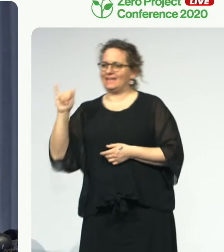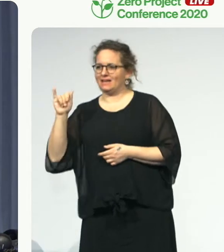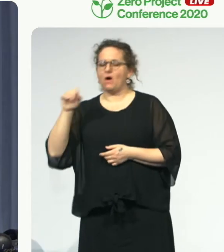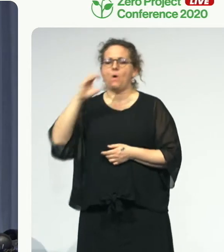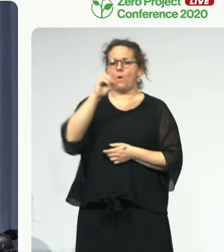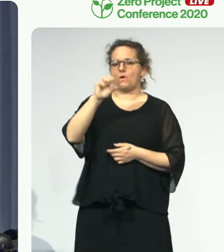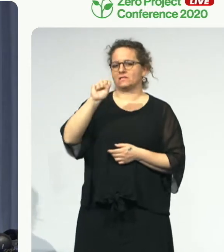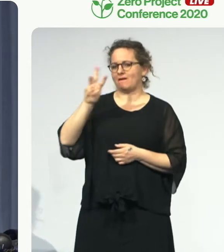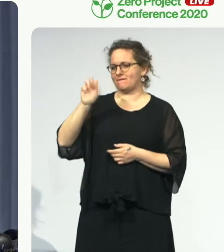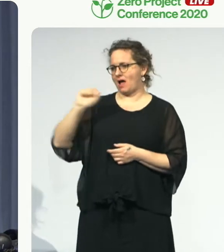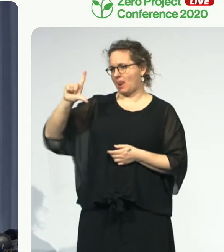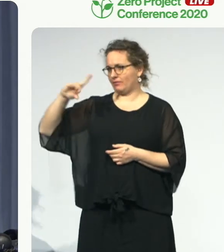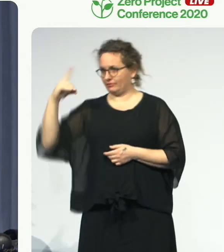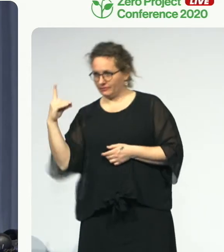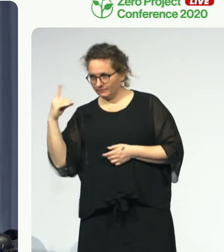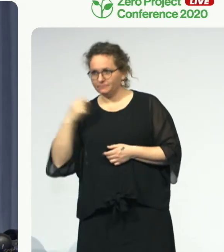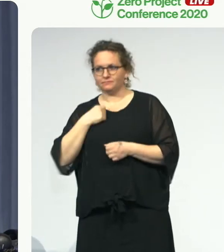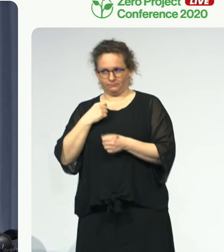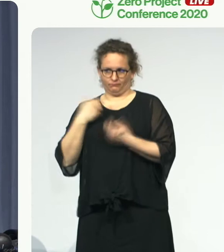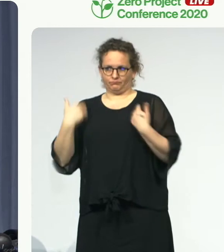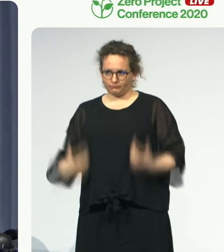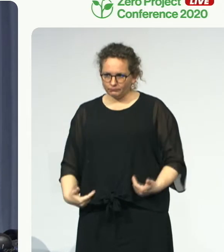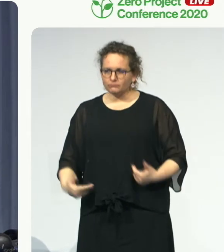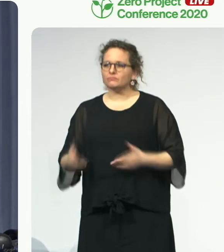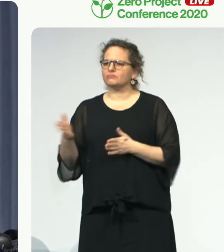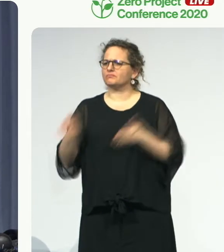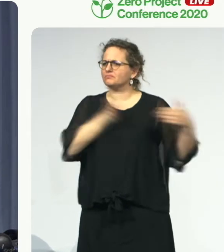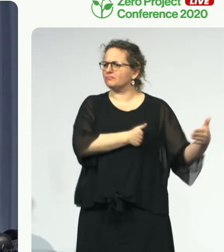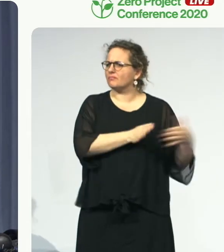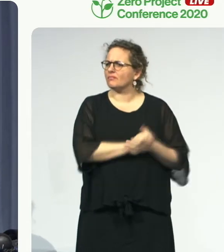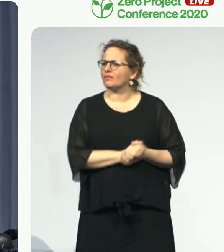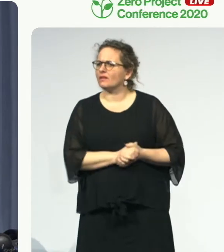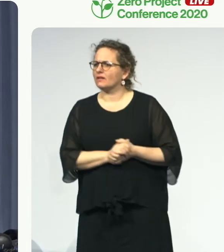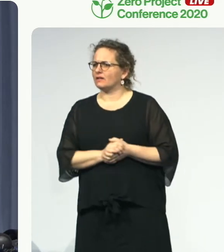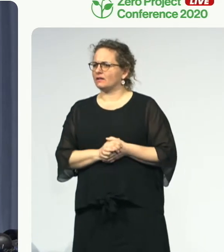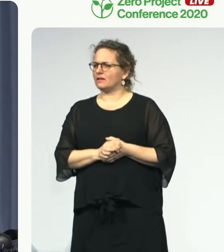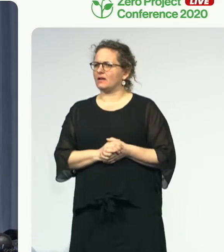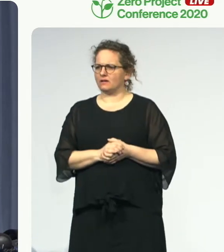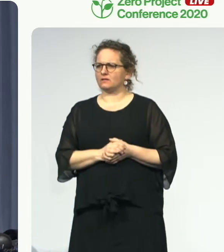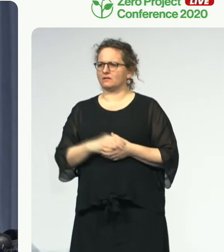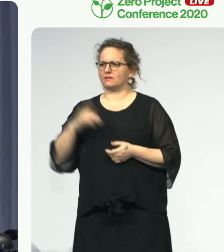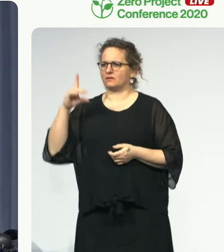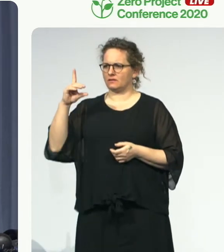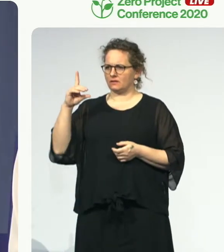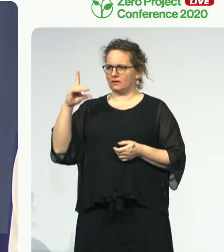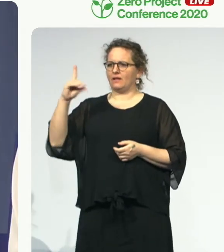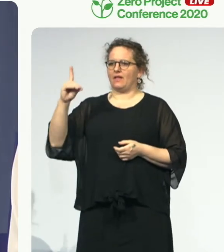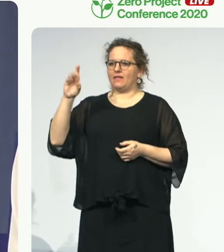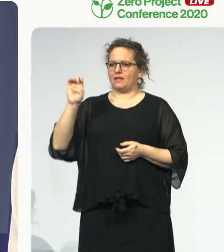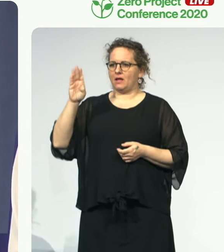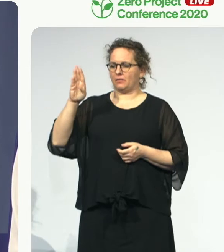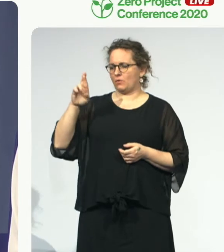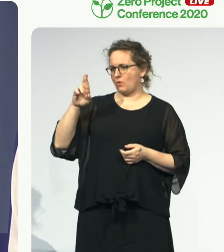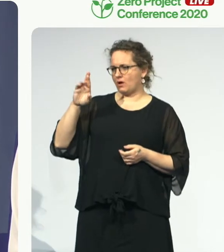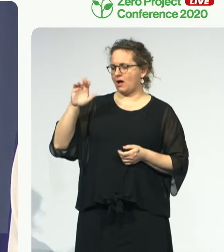education, also at headquarters in Bonn. Thank you. Afternoon, everyone. My name is Deborah Tigere. I'm the country